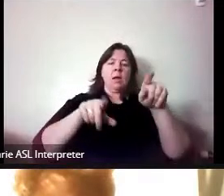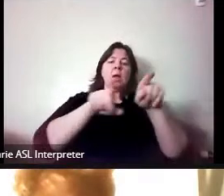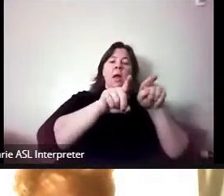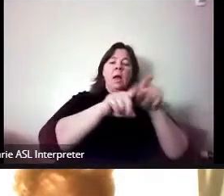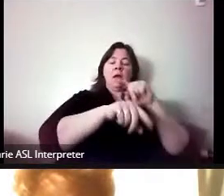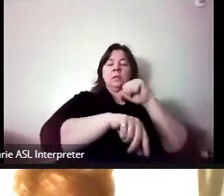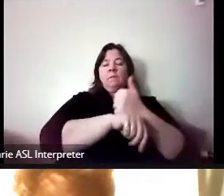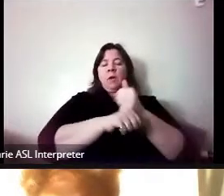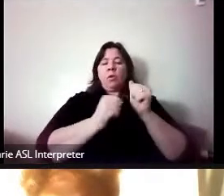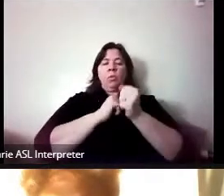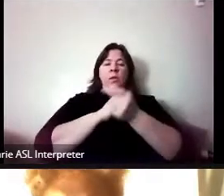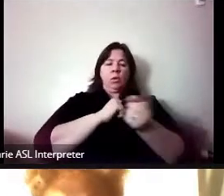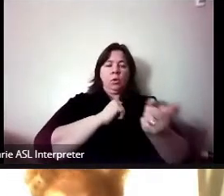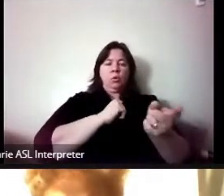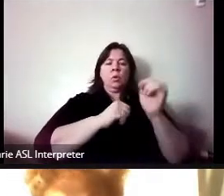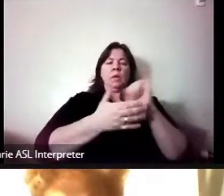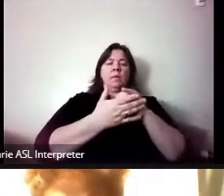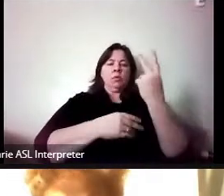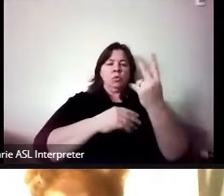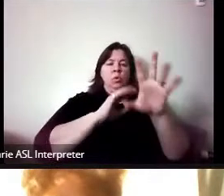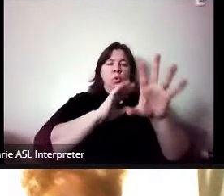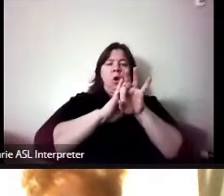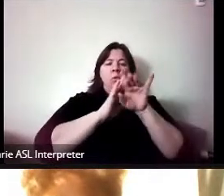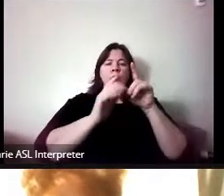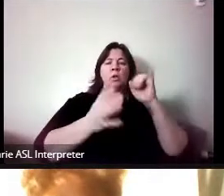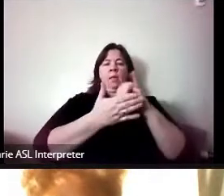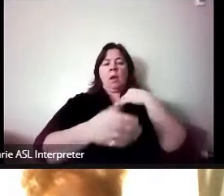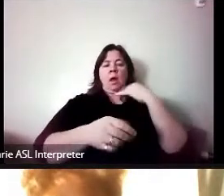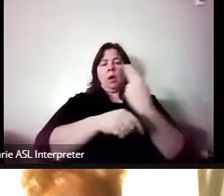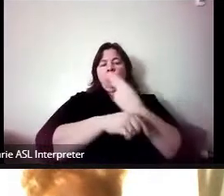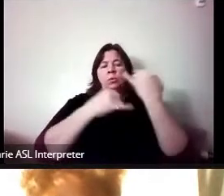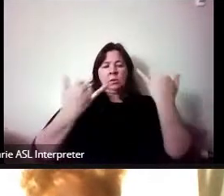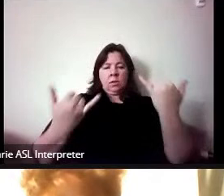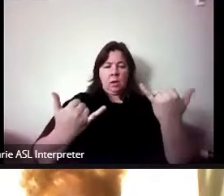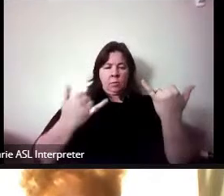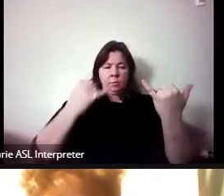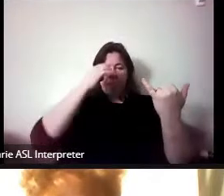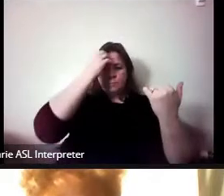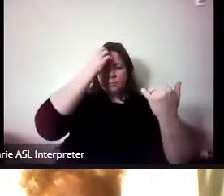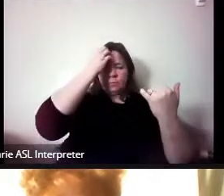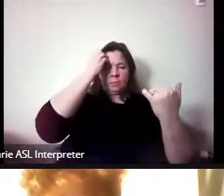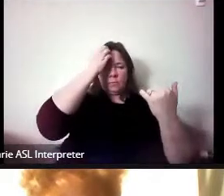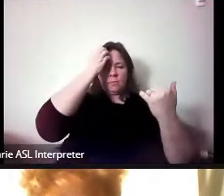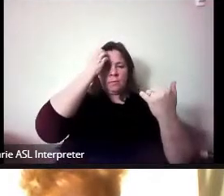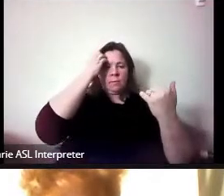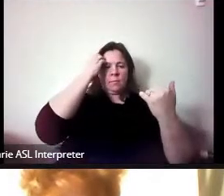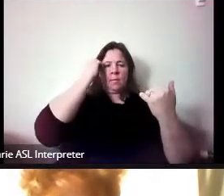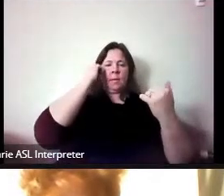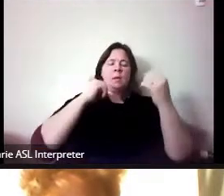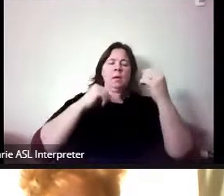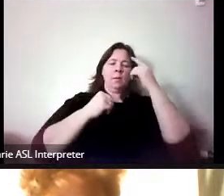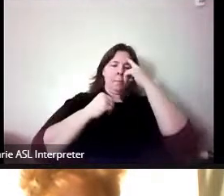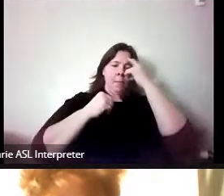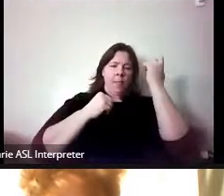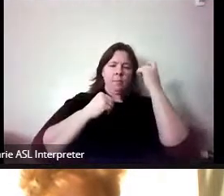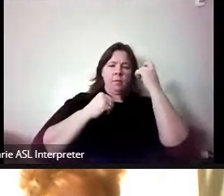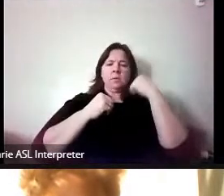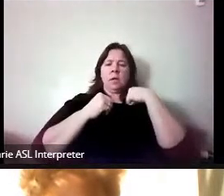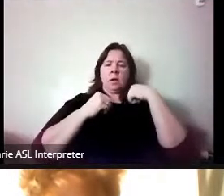founder with you. But those are the 2 options that I use now, and they work really well. Okay, Because but make